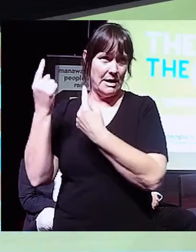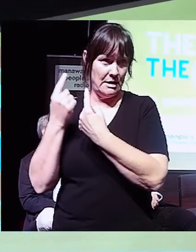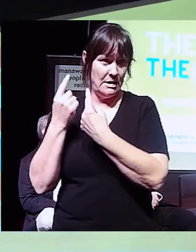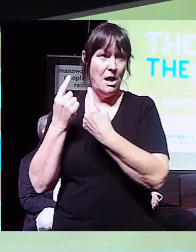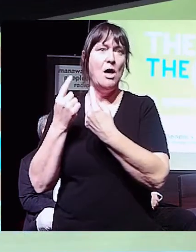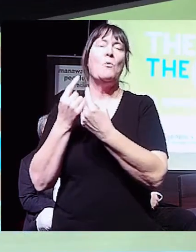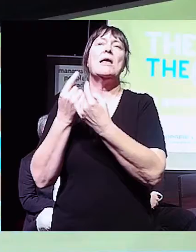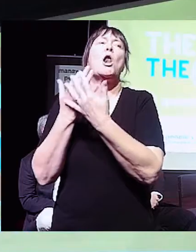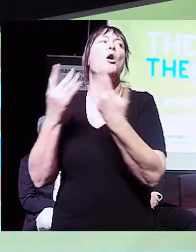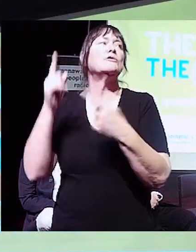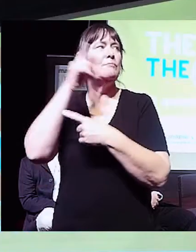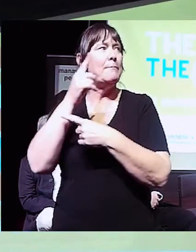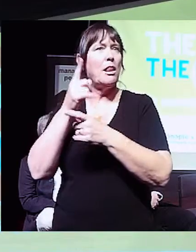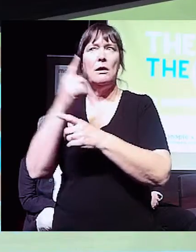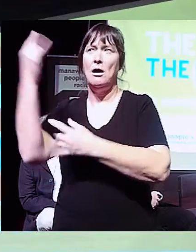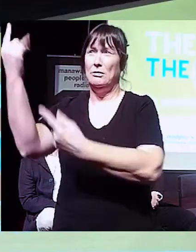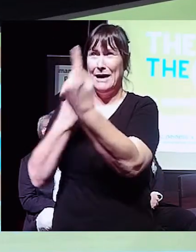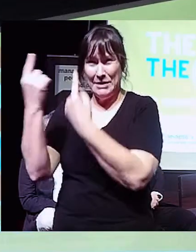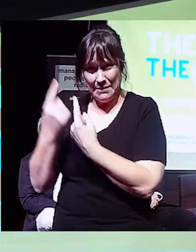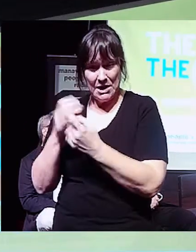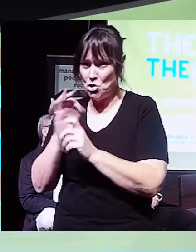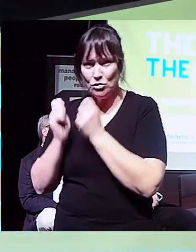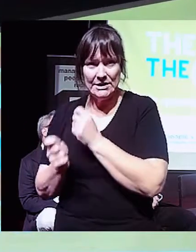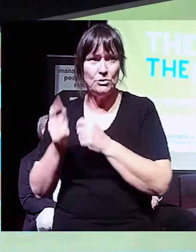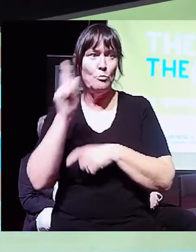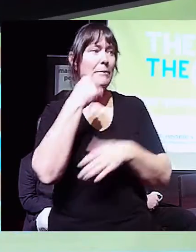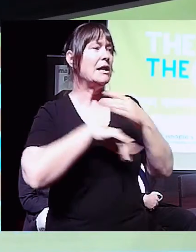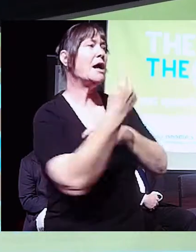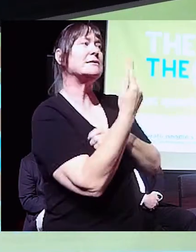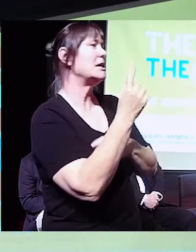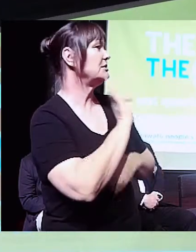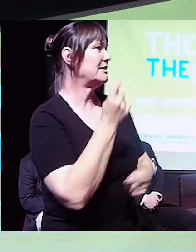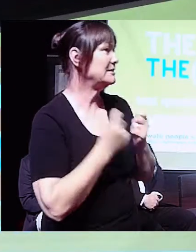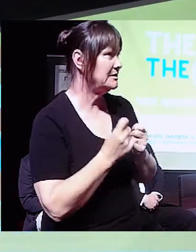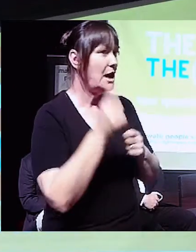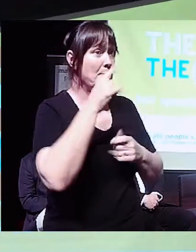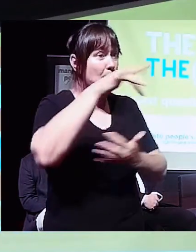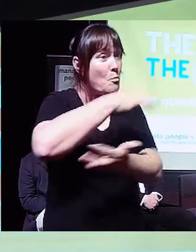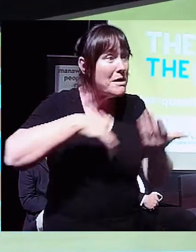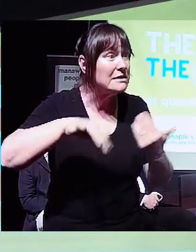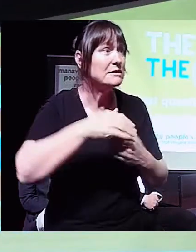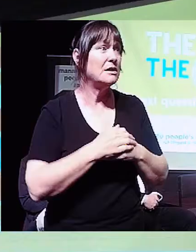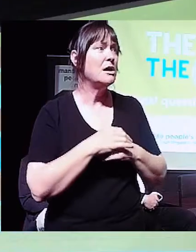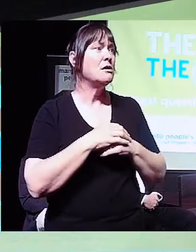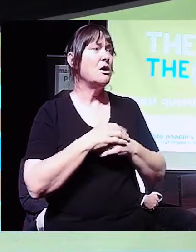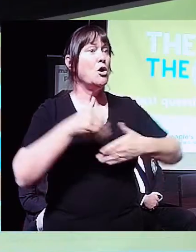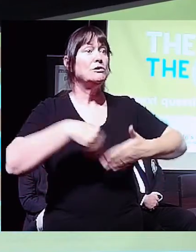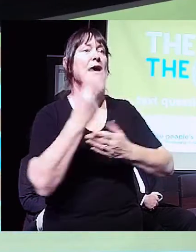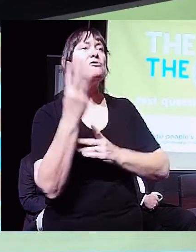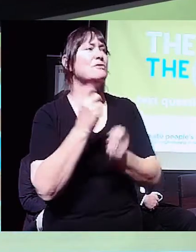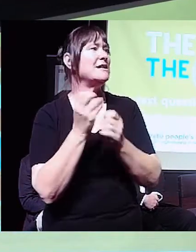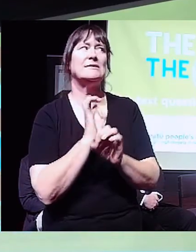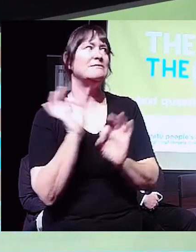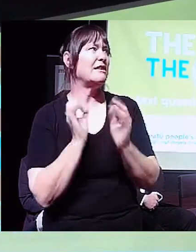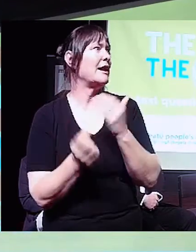We had hundreds of people coming out of facilities not being tested. We had people mixing. We had day 3 tests not taking place. So the first